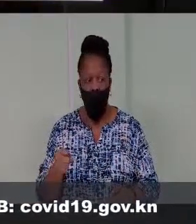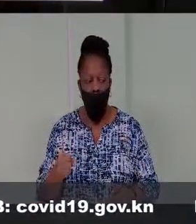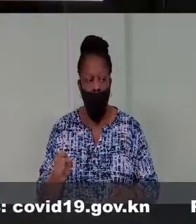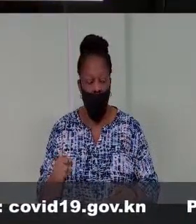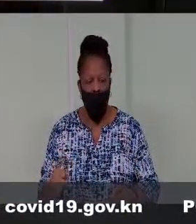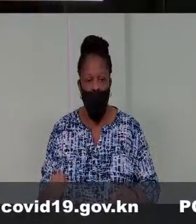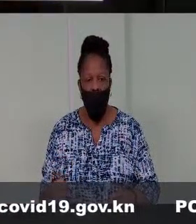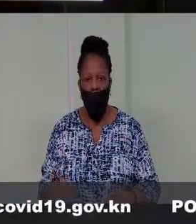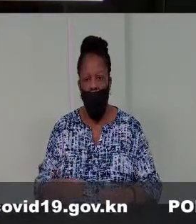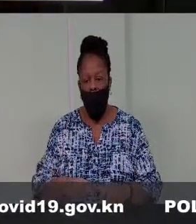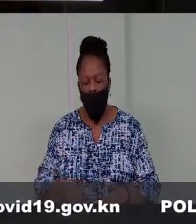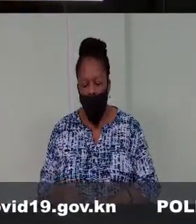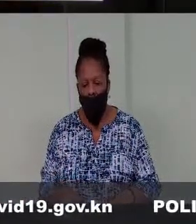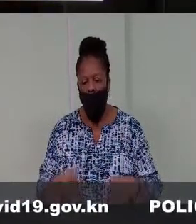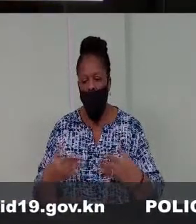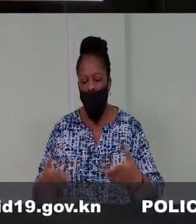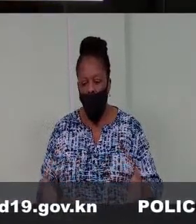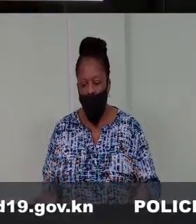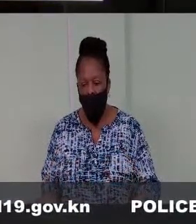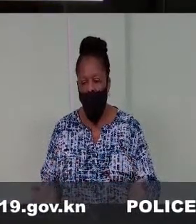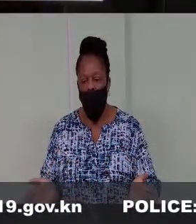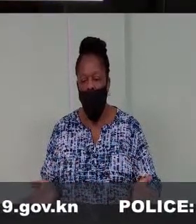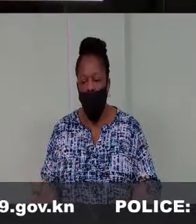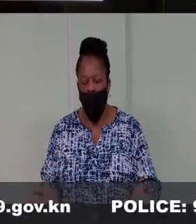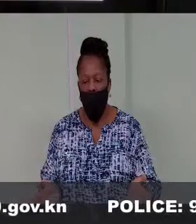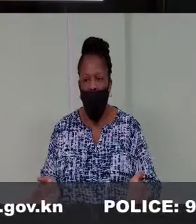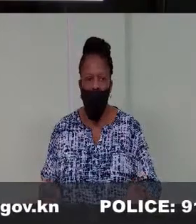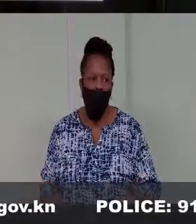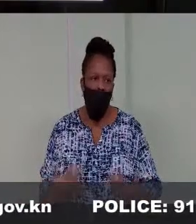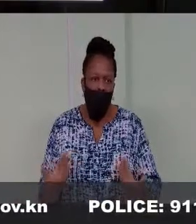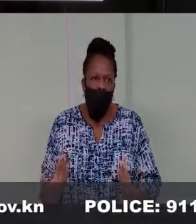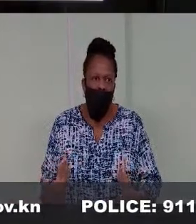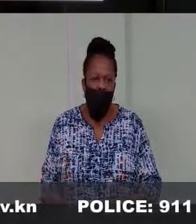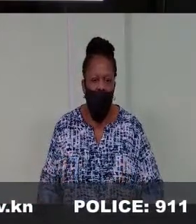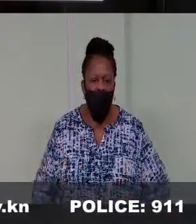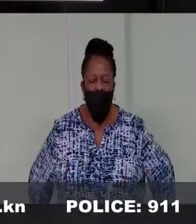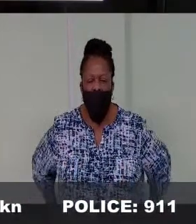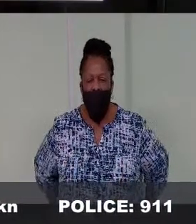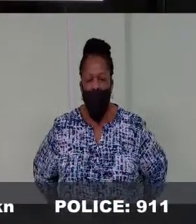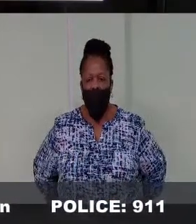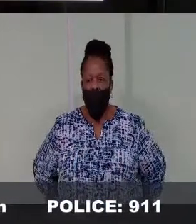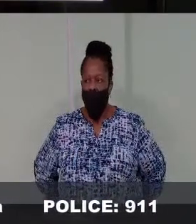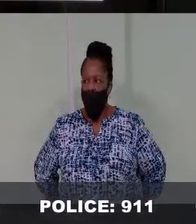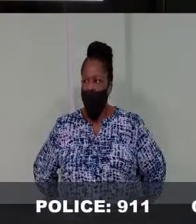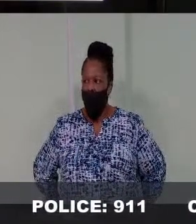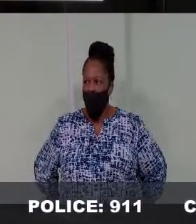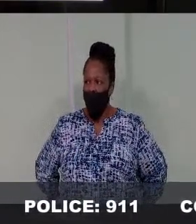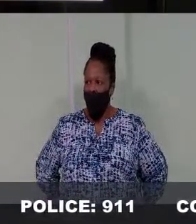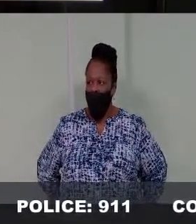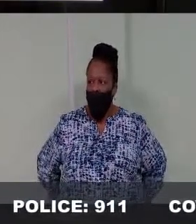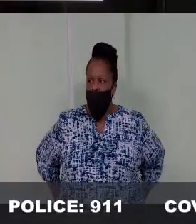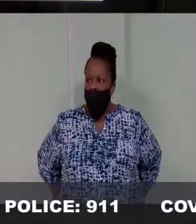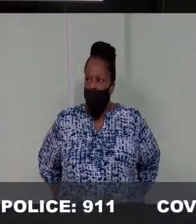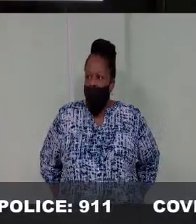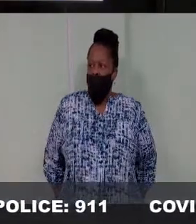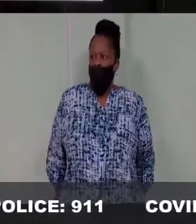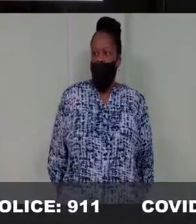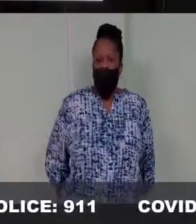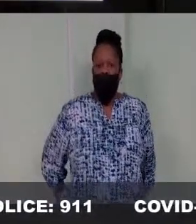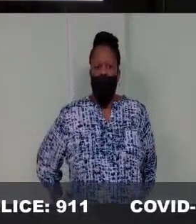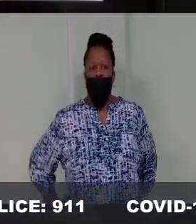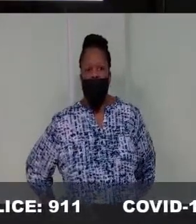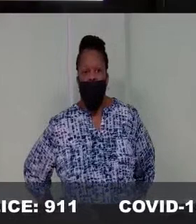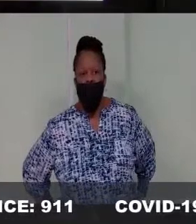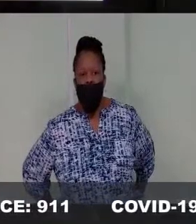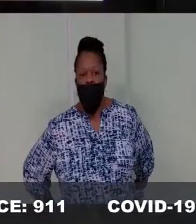the pandemic went on and the stresses associated with it became more apparent, people's patience wore thin. And so